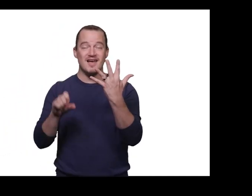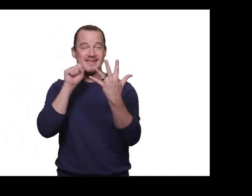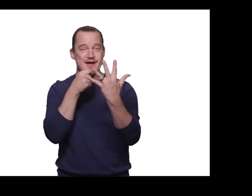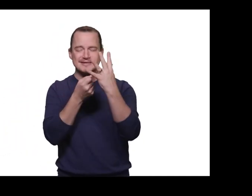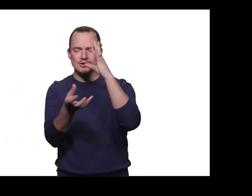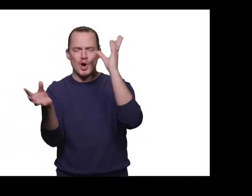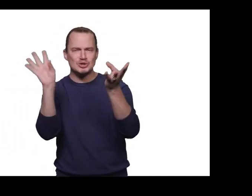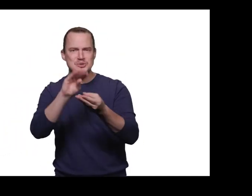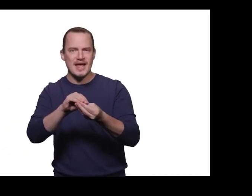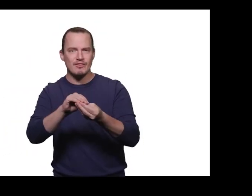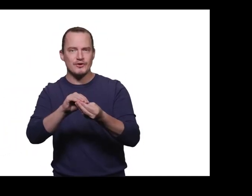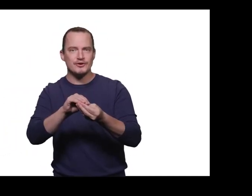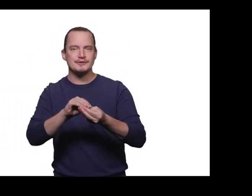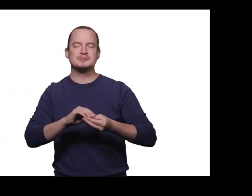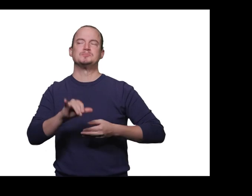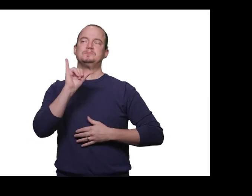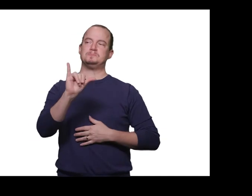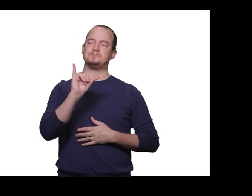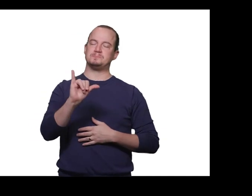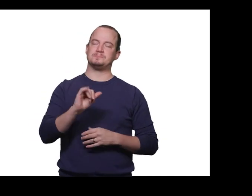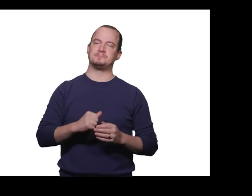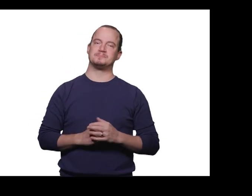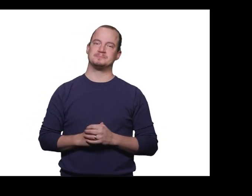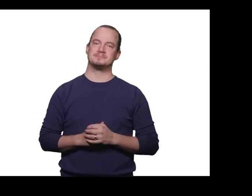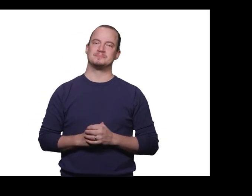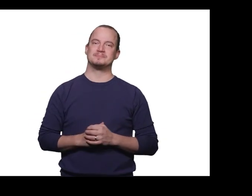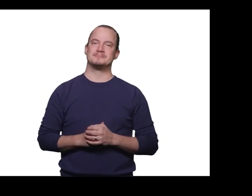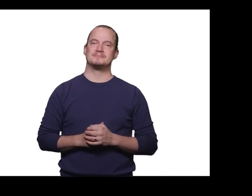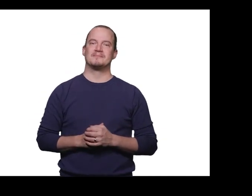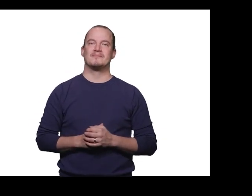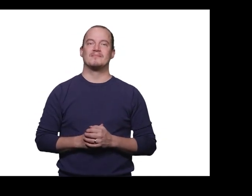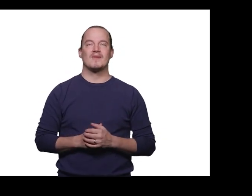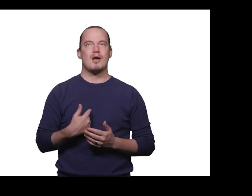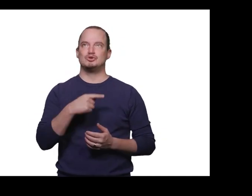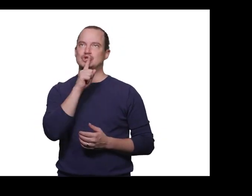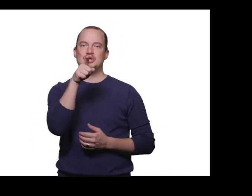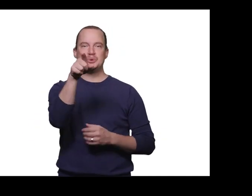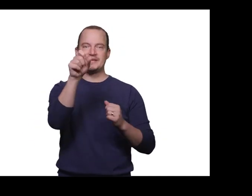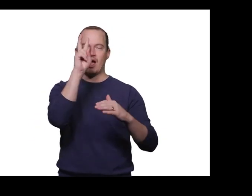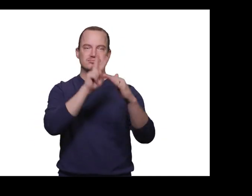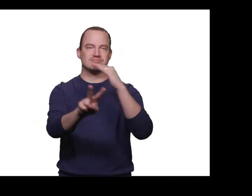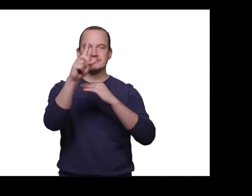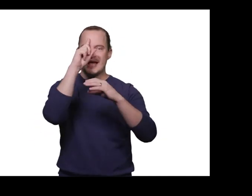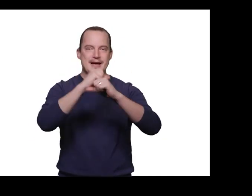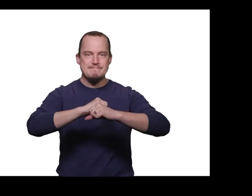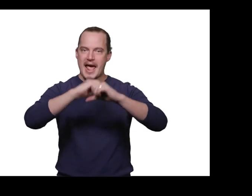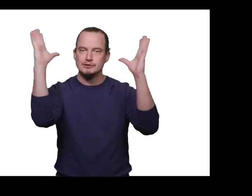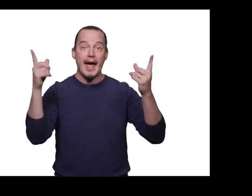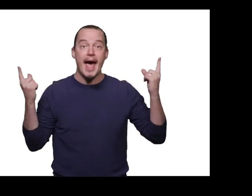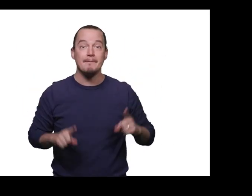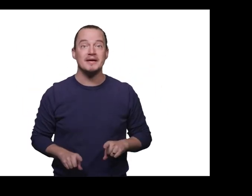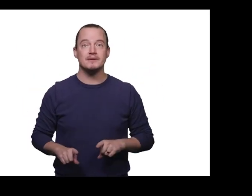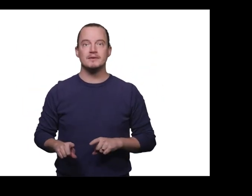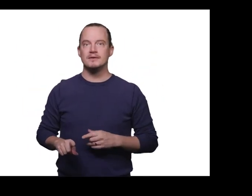5. There are 5 carrots all together. As you can imagine, the